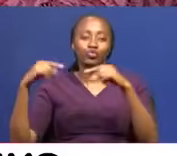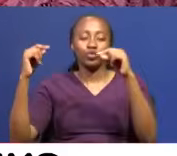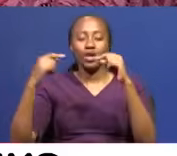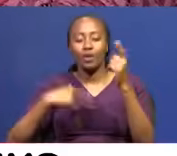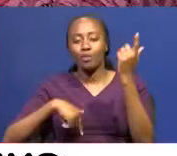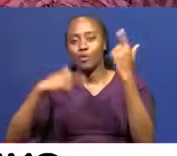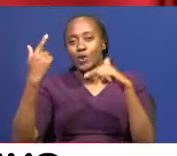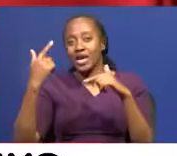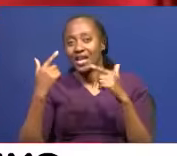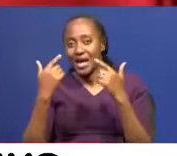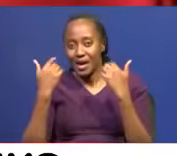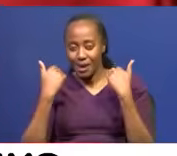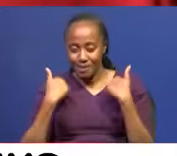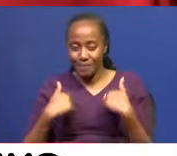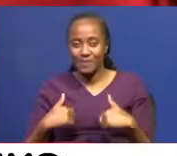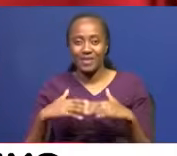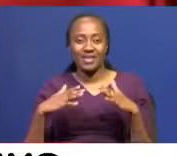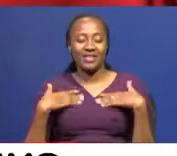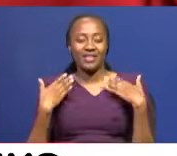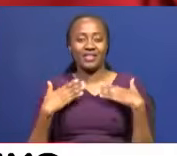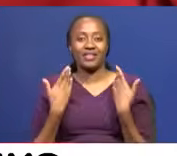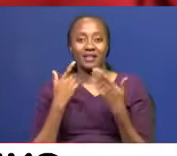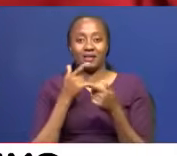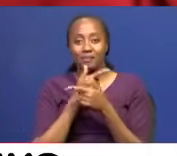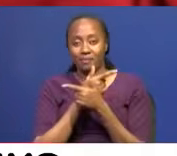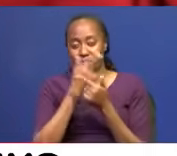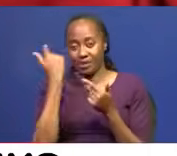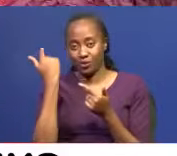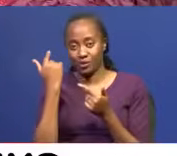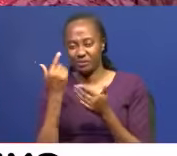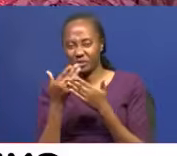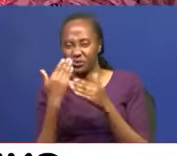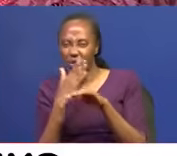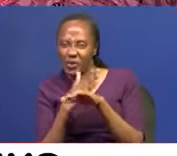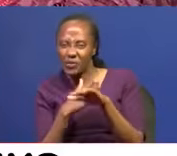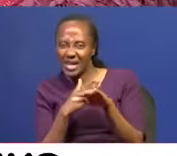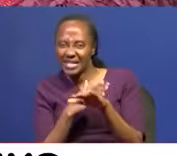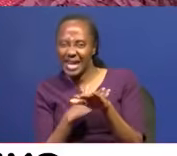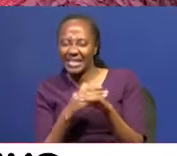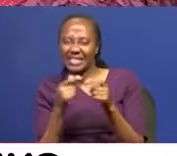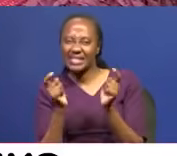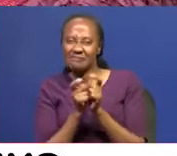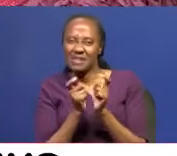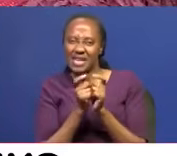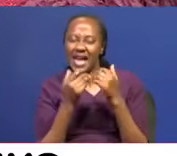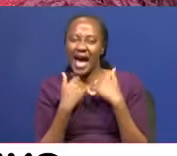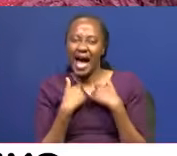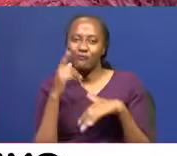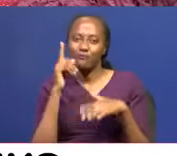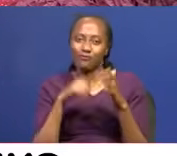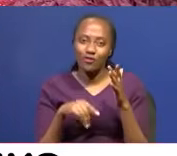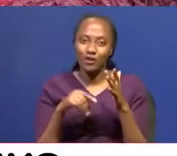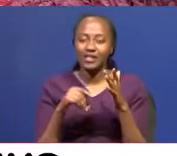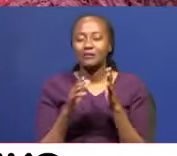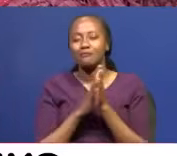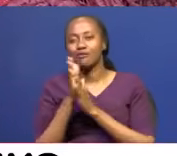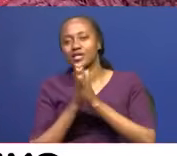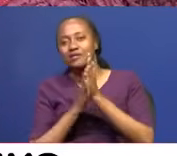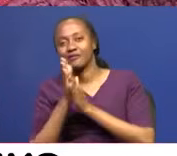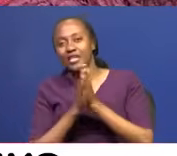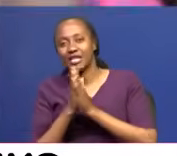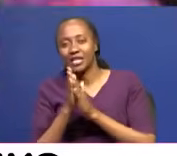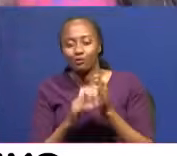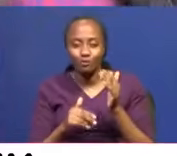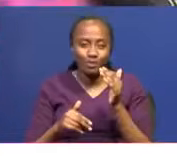won. So it's mean a lot to me. And after from injuries, and now I'm back, it's motivated me to go higher